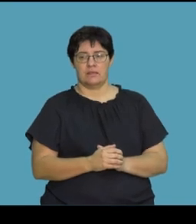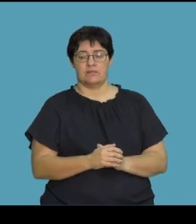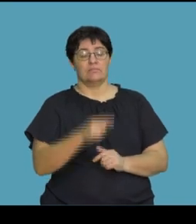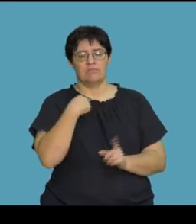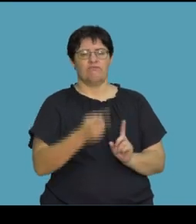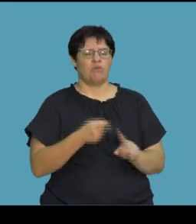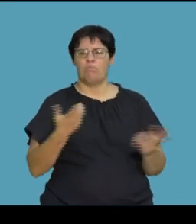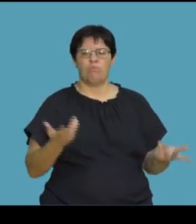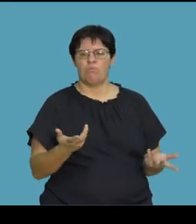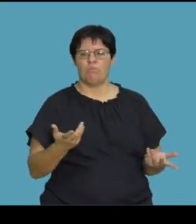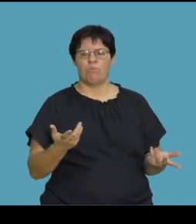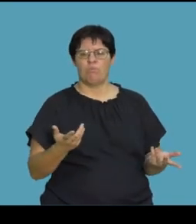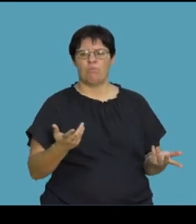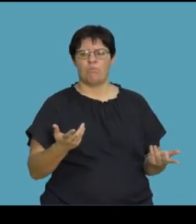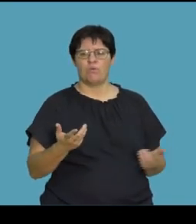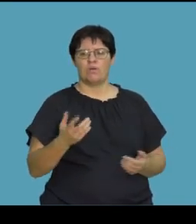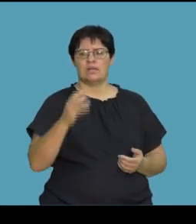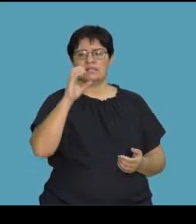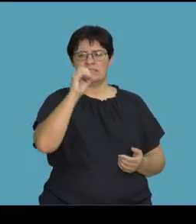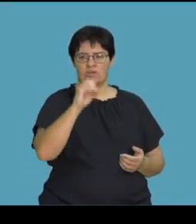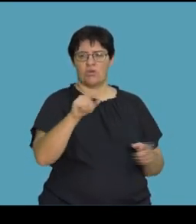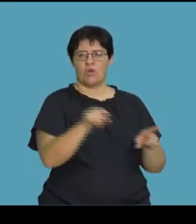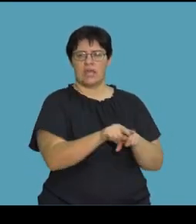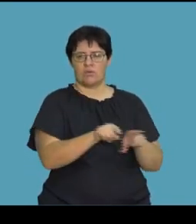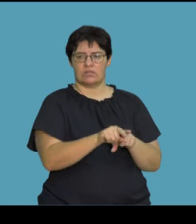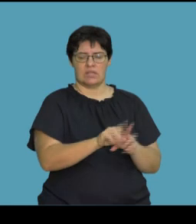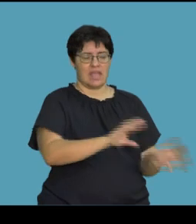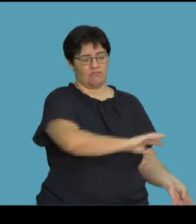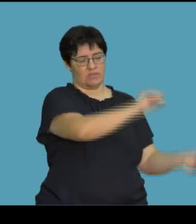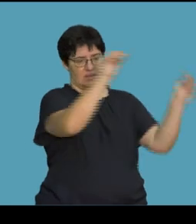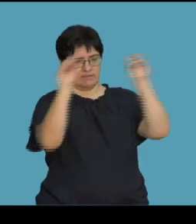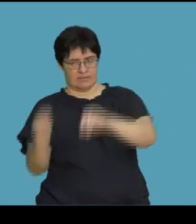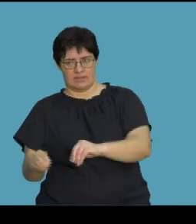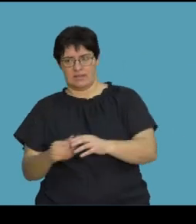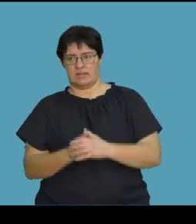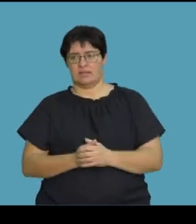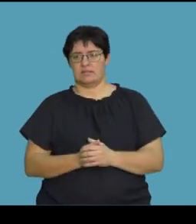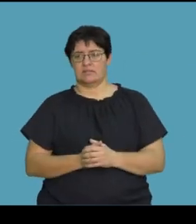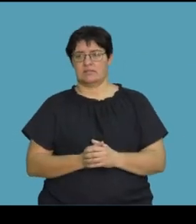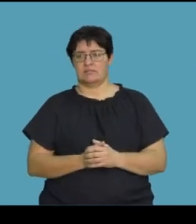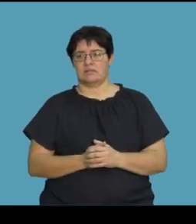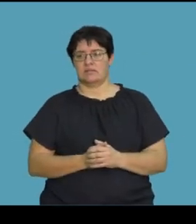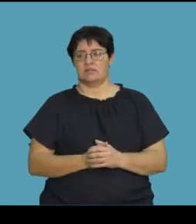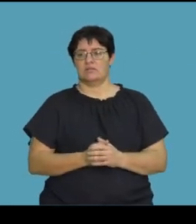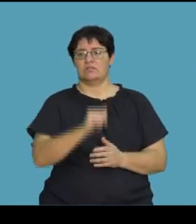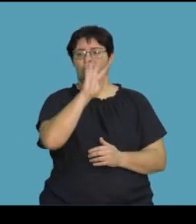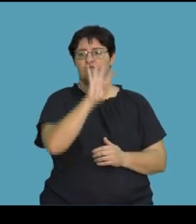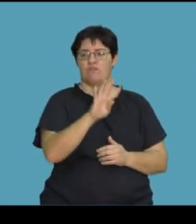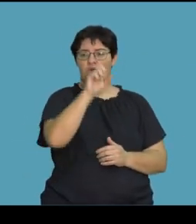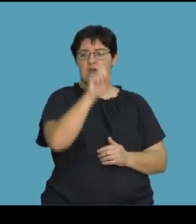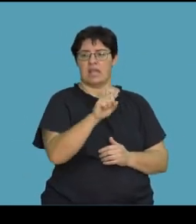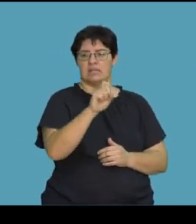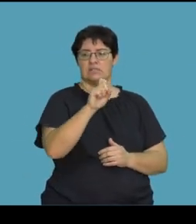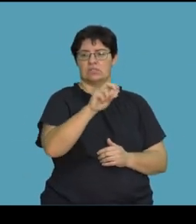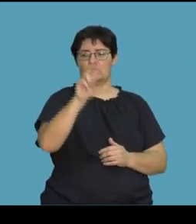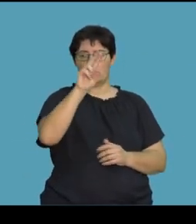where this comes from is it's going to be 0 is equals to, I take everything to one side, so it becomes 4x